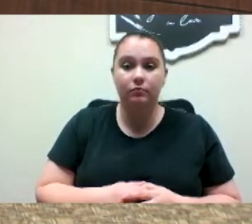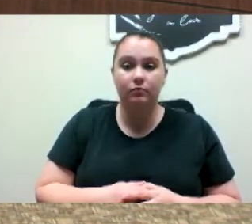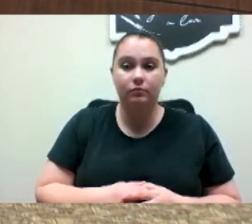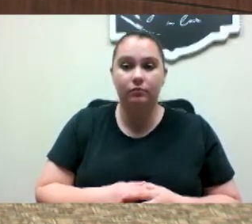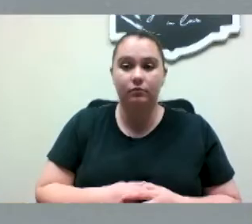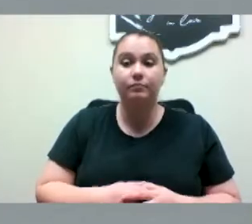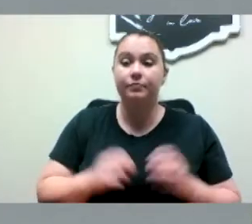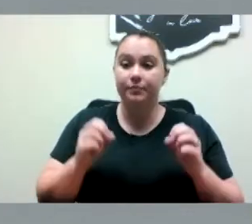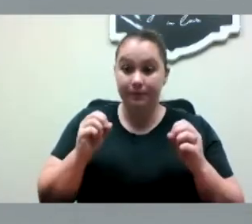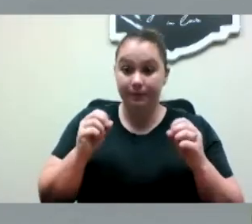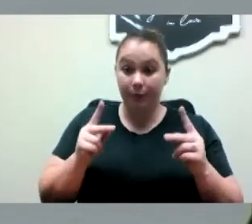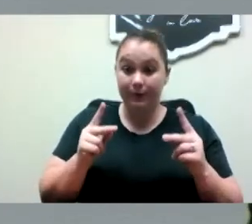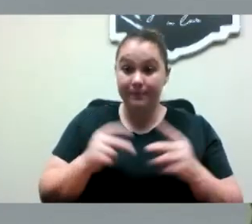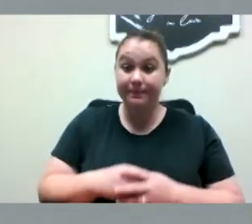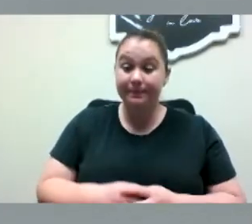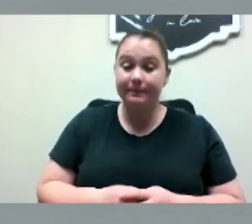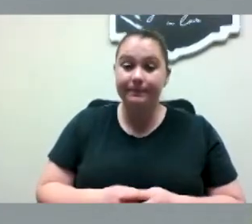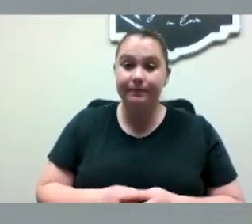All right, well,